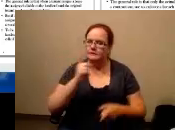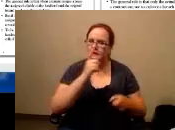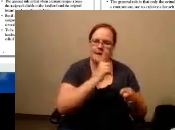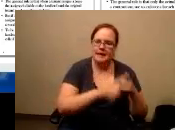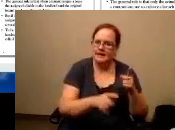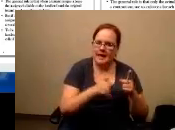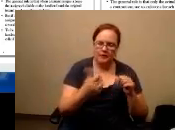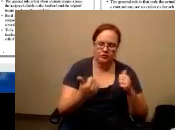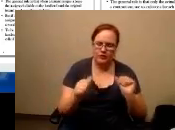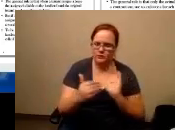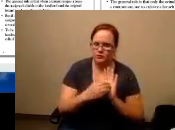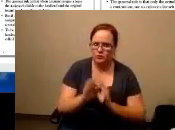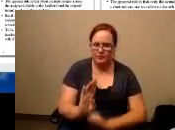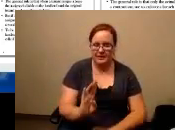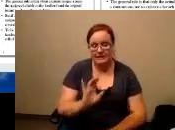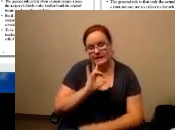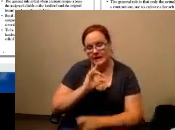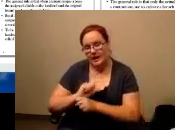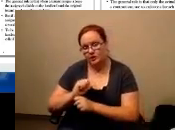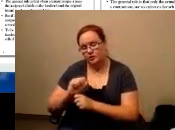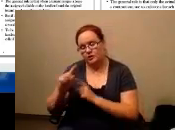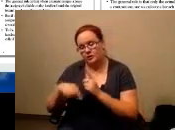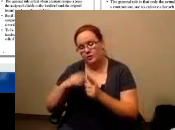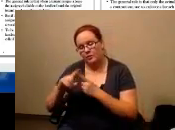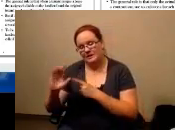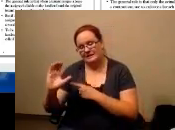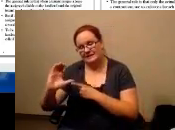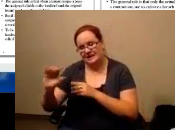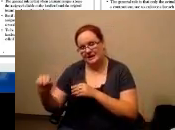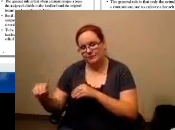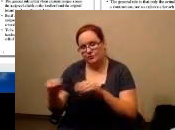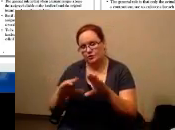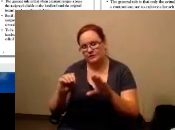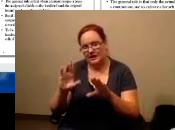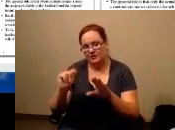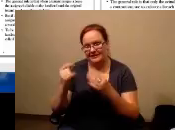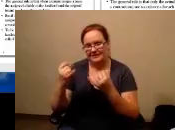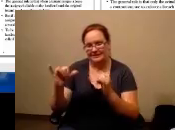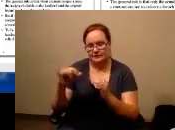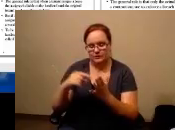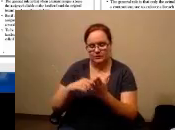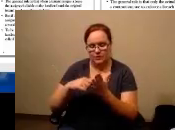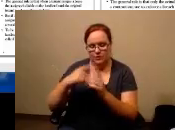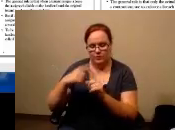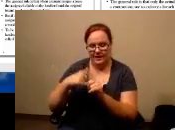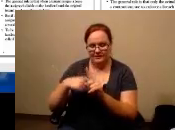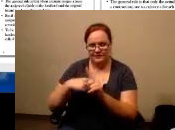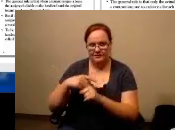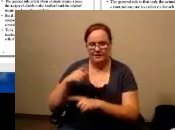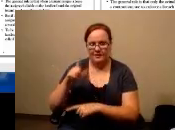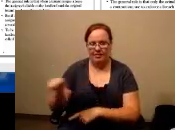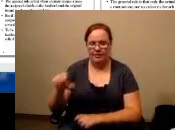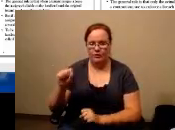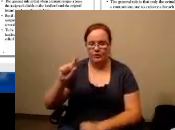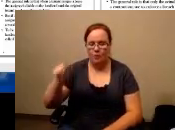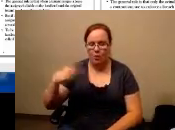B. In fact, if C then moves out and they're still rent owing, landlord can only sue